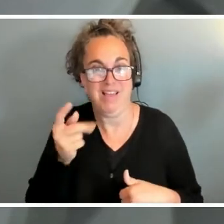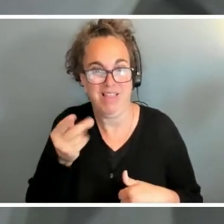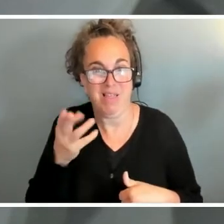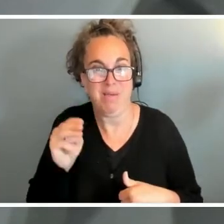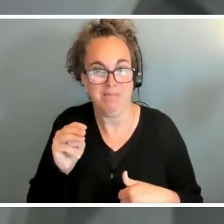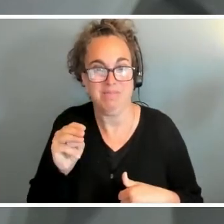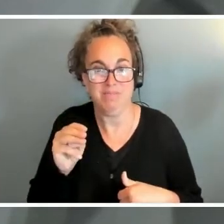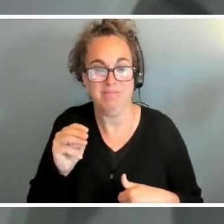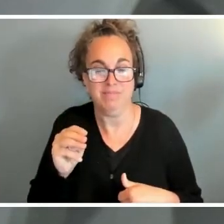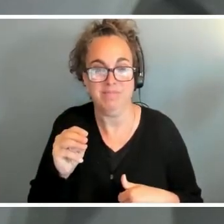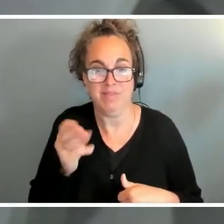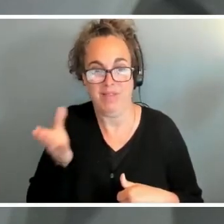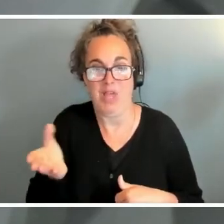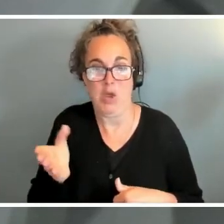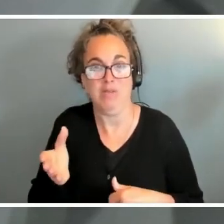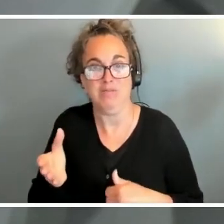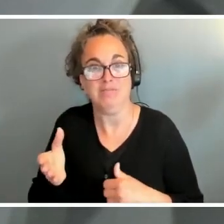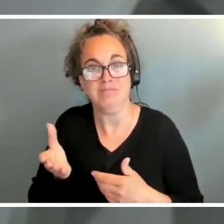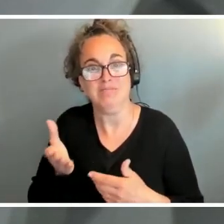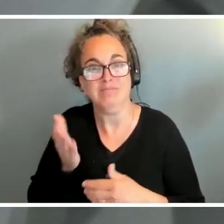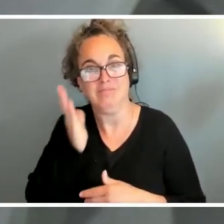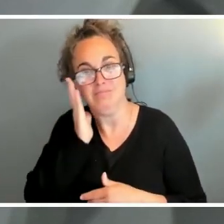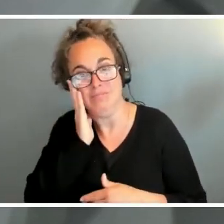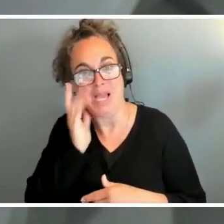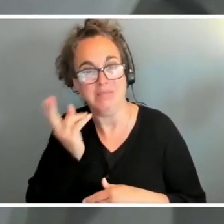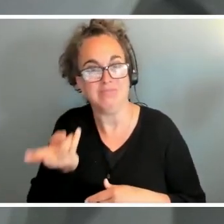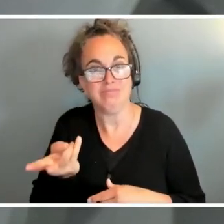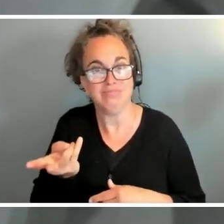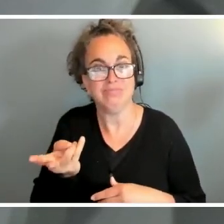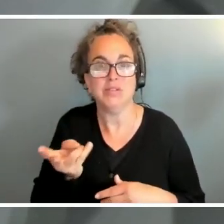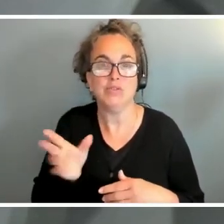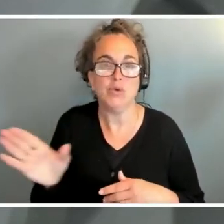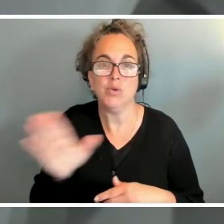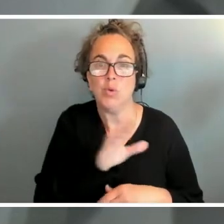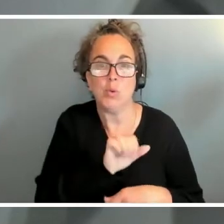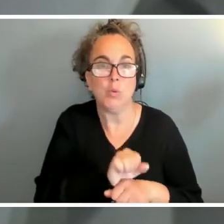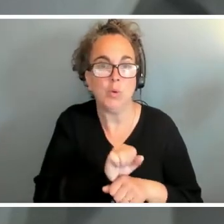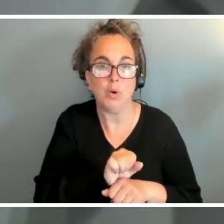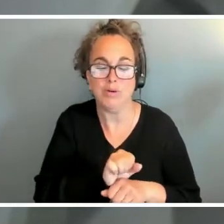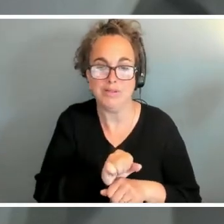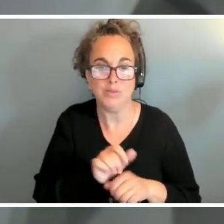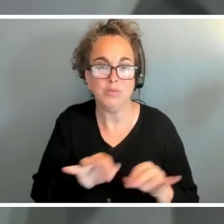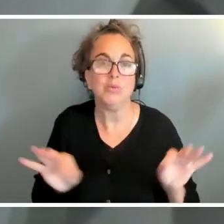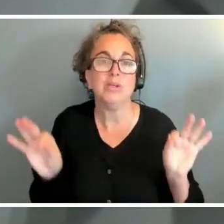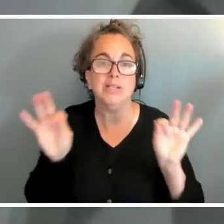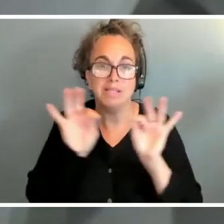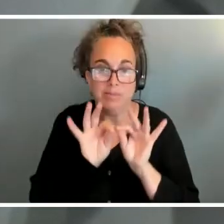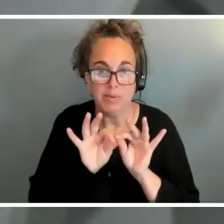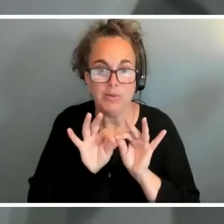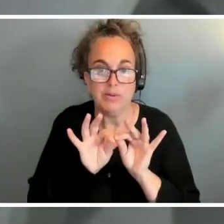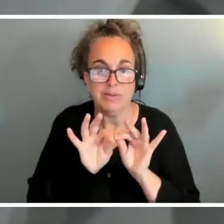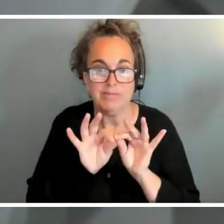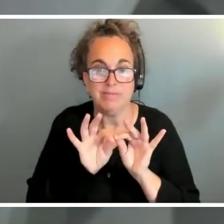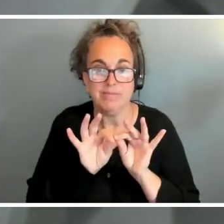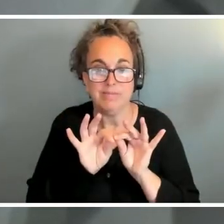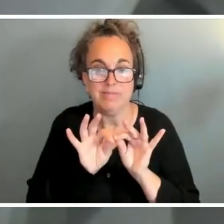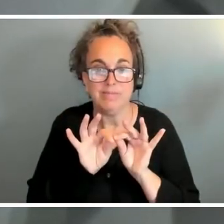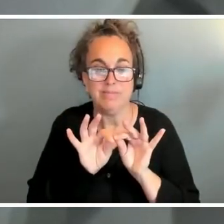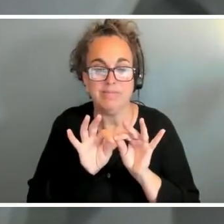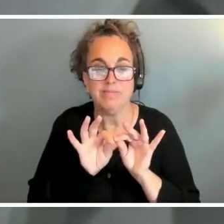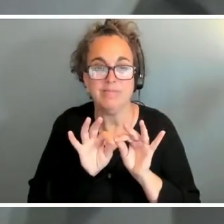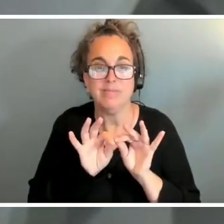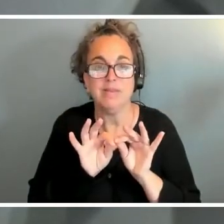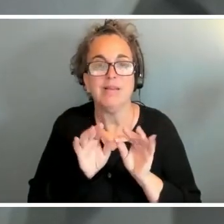bedside. So I think the work that you're actually doing today is enormously important. And I believe